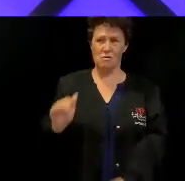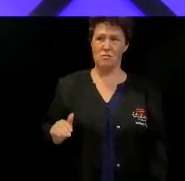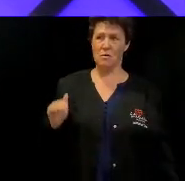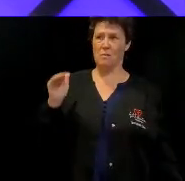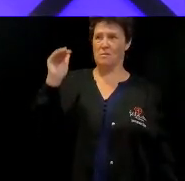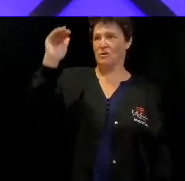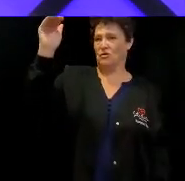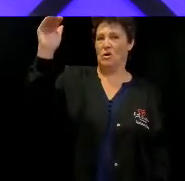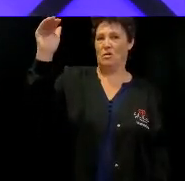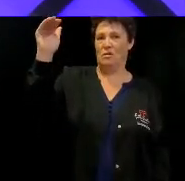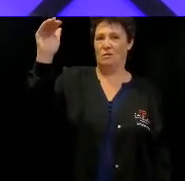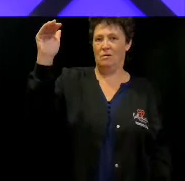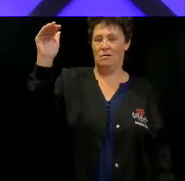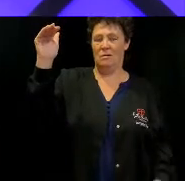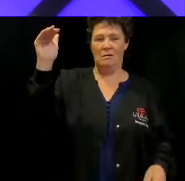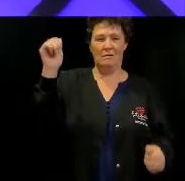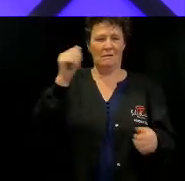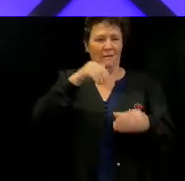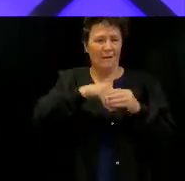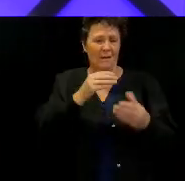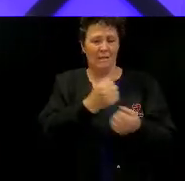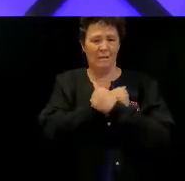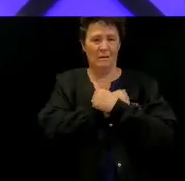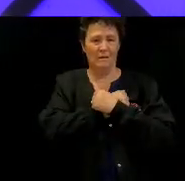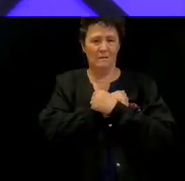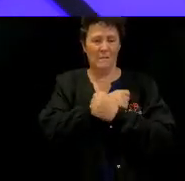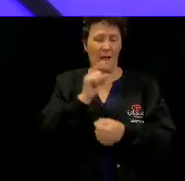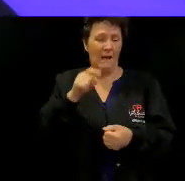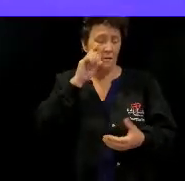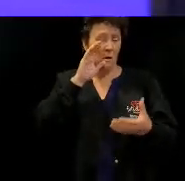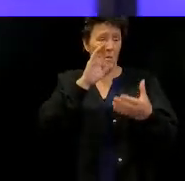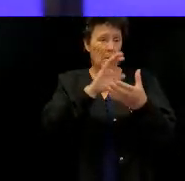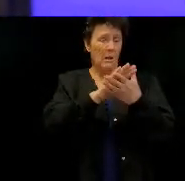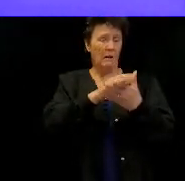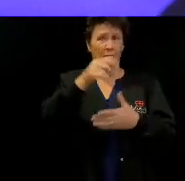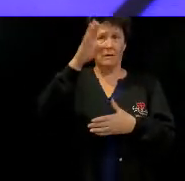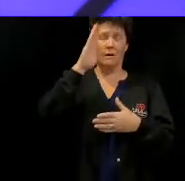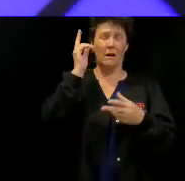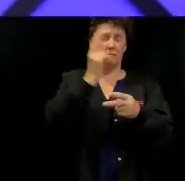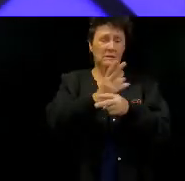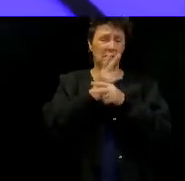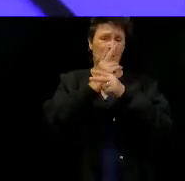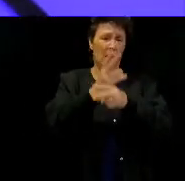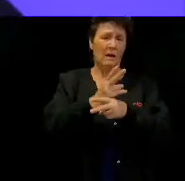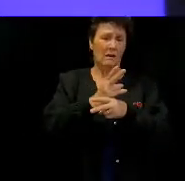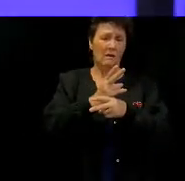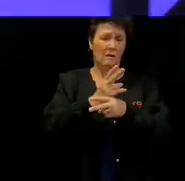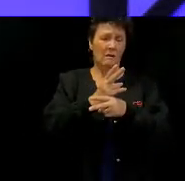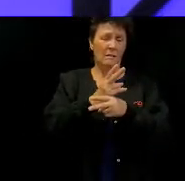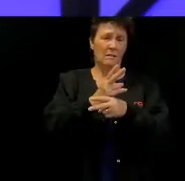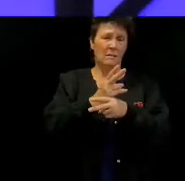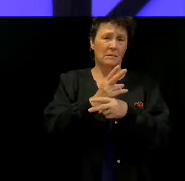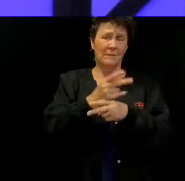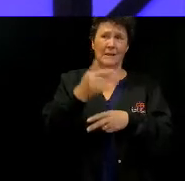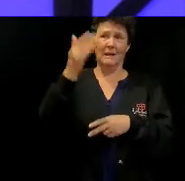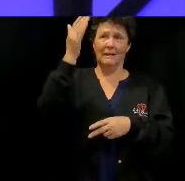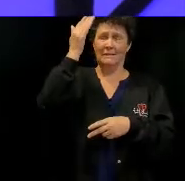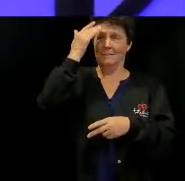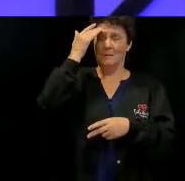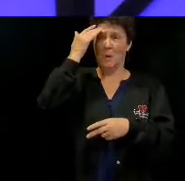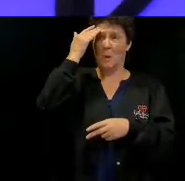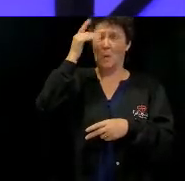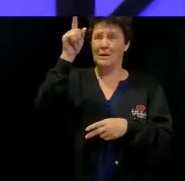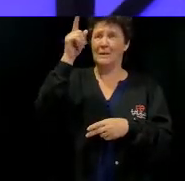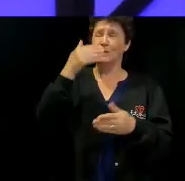Has not matured in love. I have to believe in God's care and God's concern for me. I got to remind myself of his